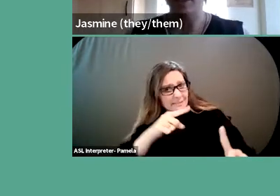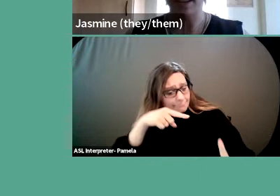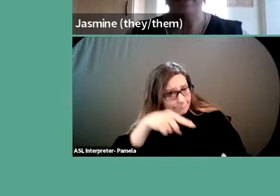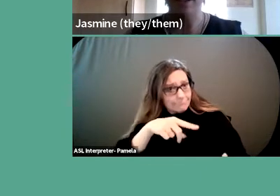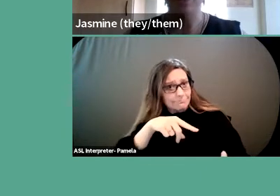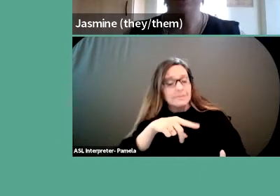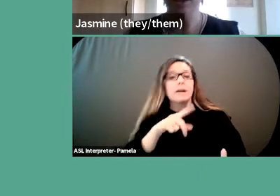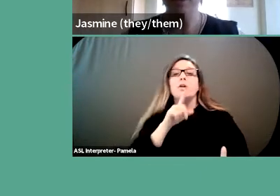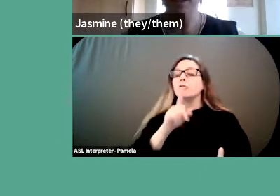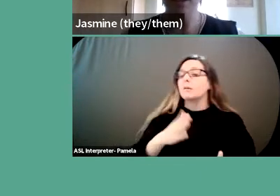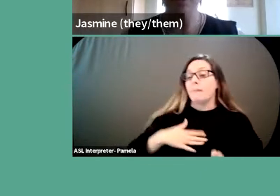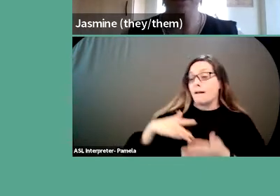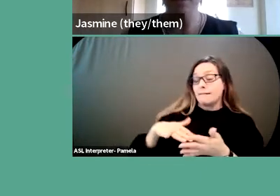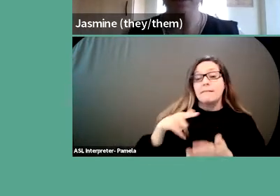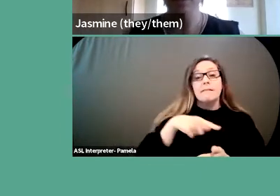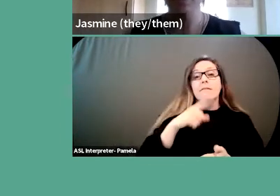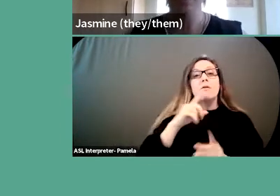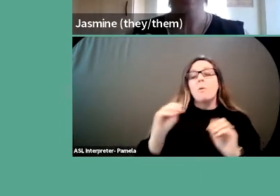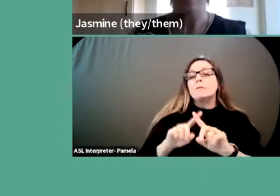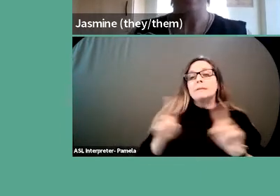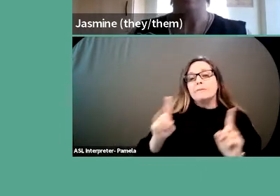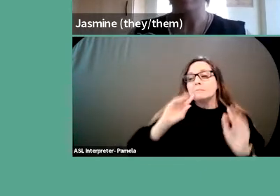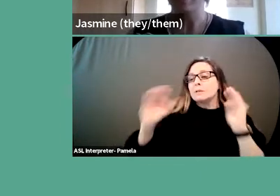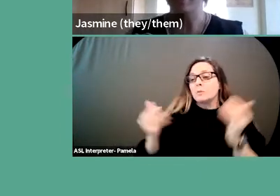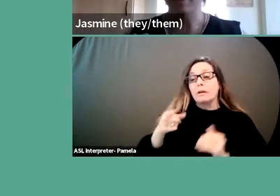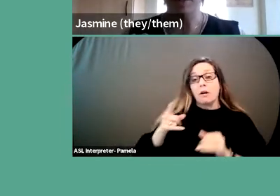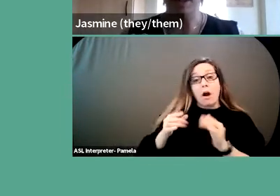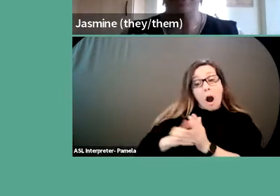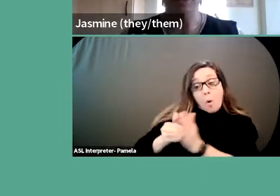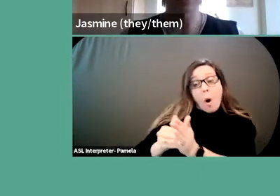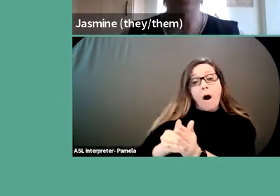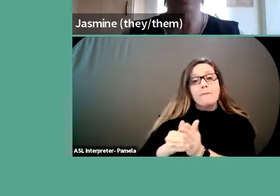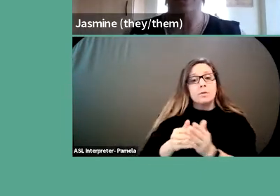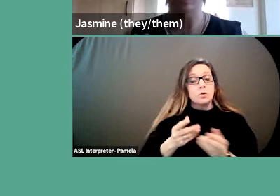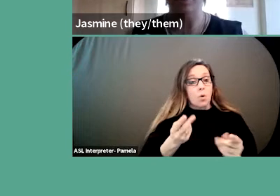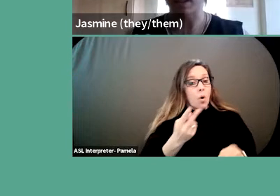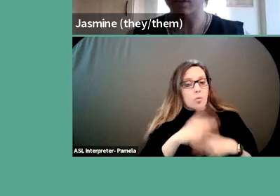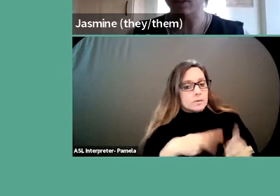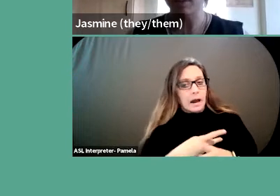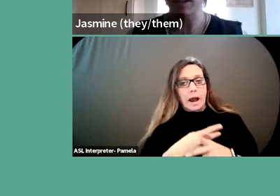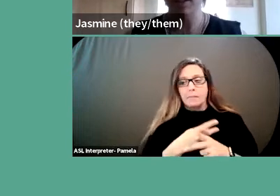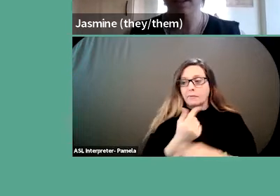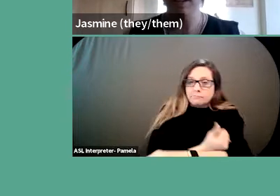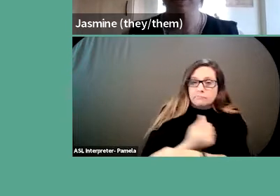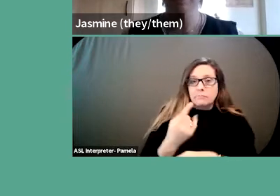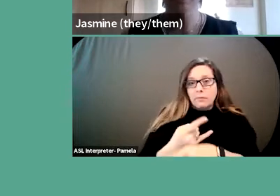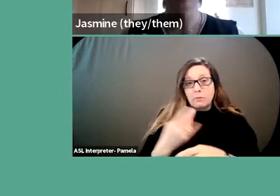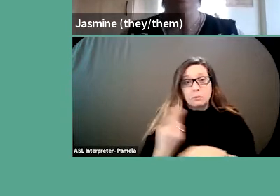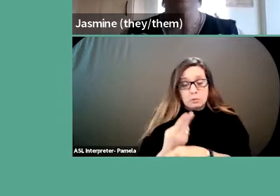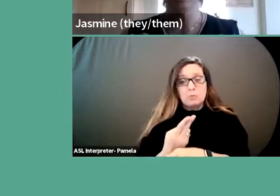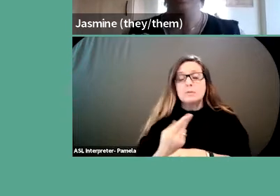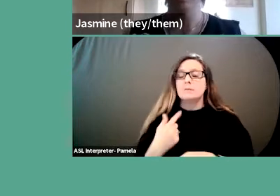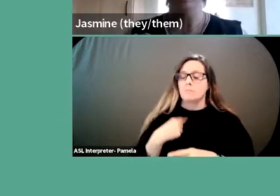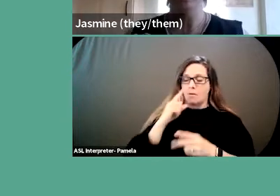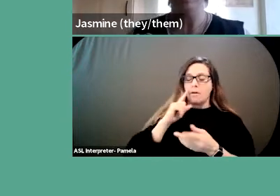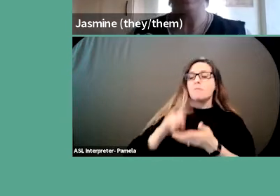the intensity or frequency of substance use, and I think that this may have significantly changed the relationships that I looked at.